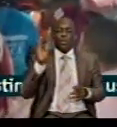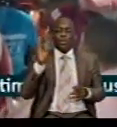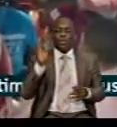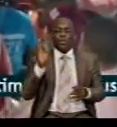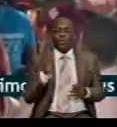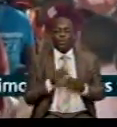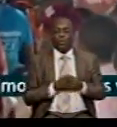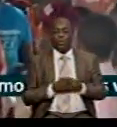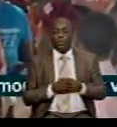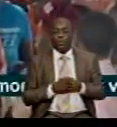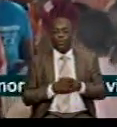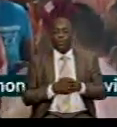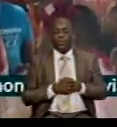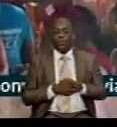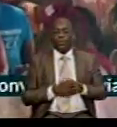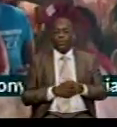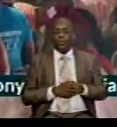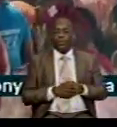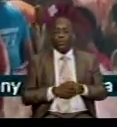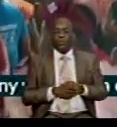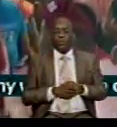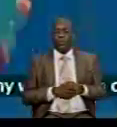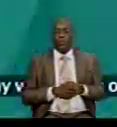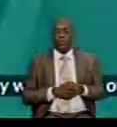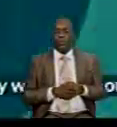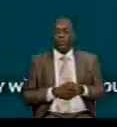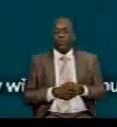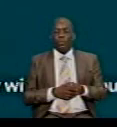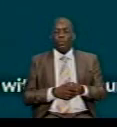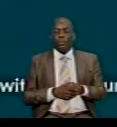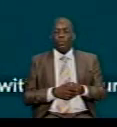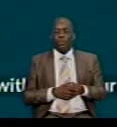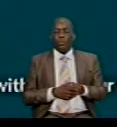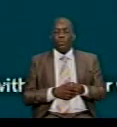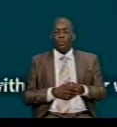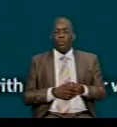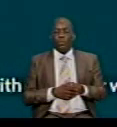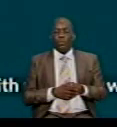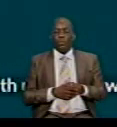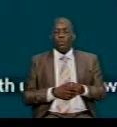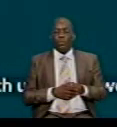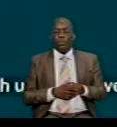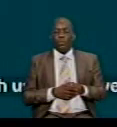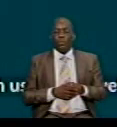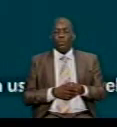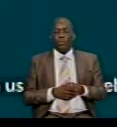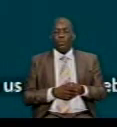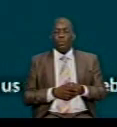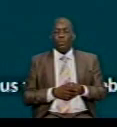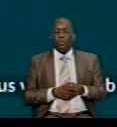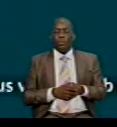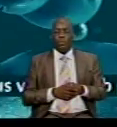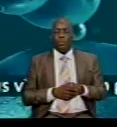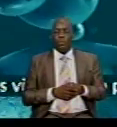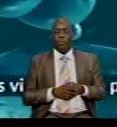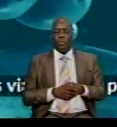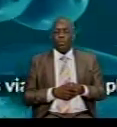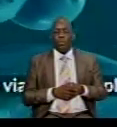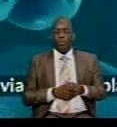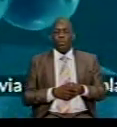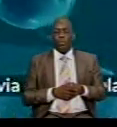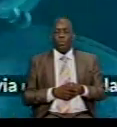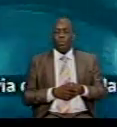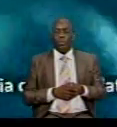Great things God is doing online. bring you